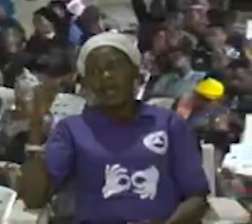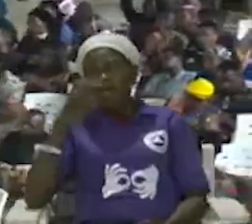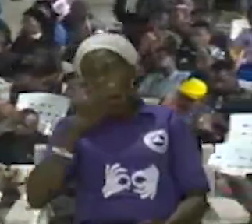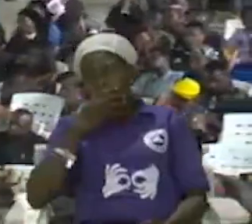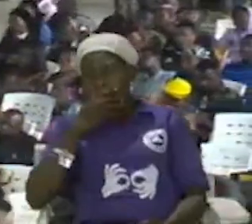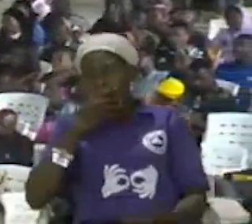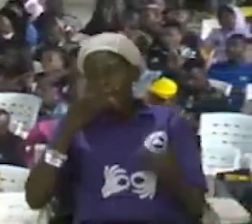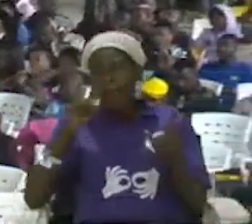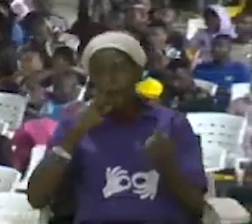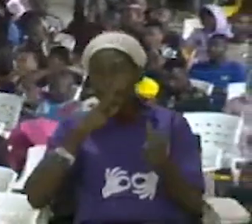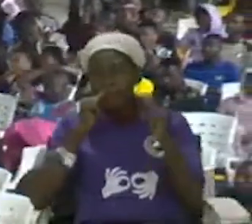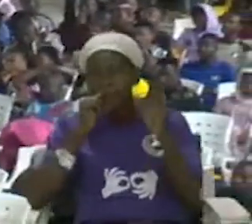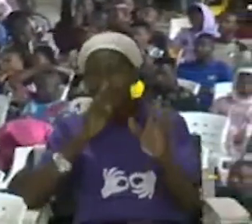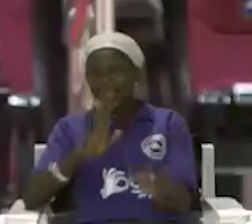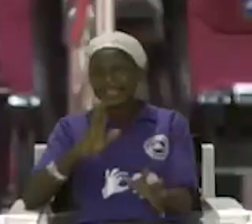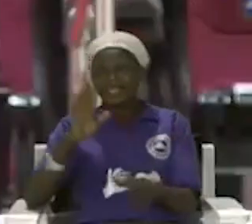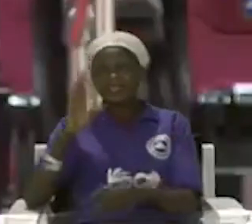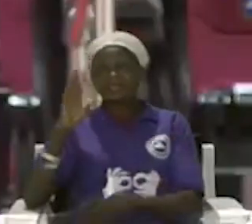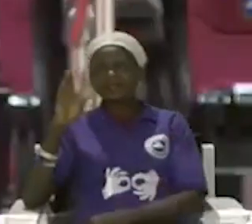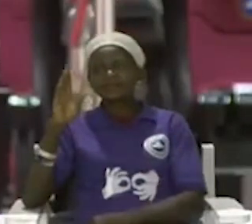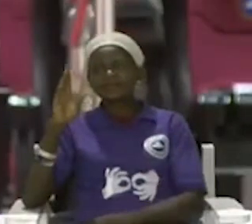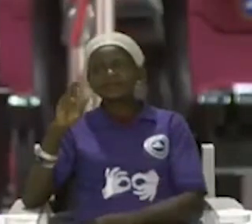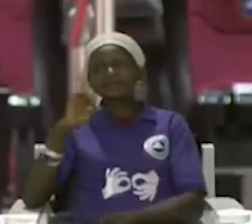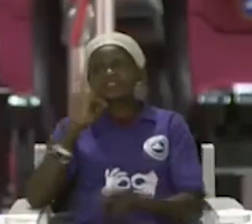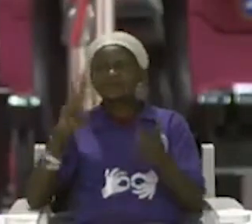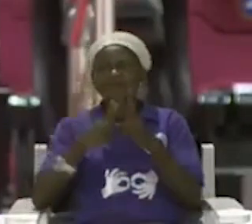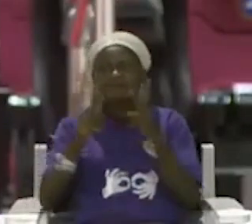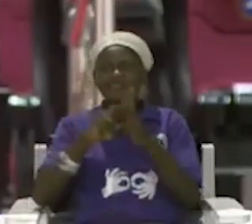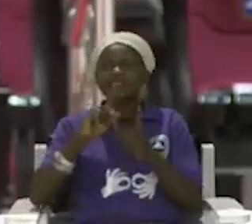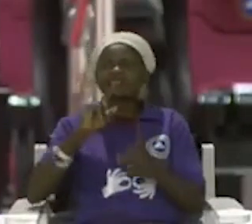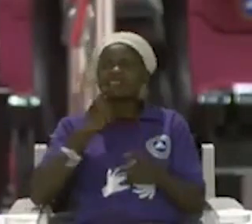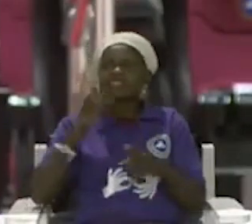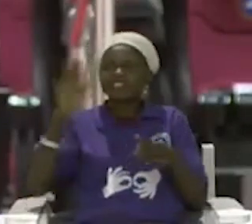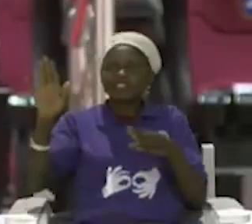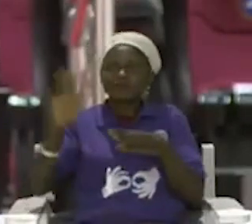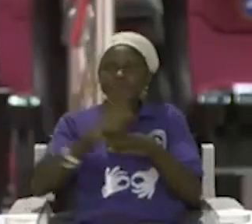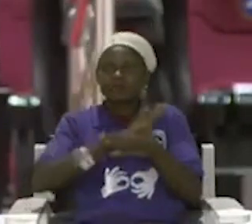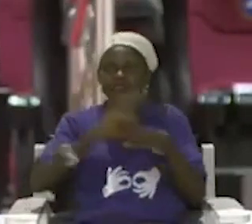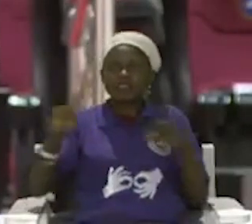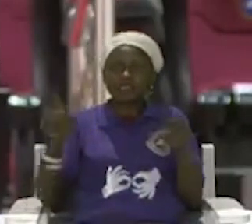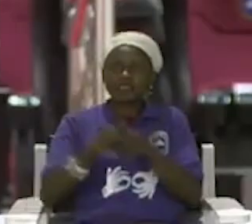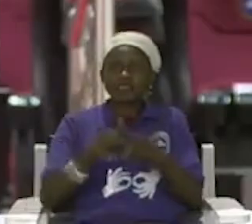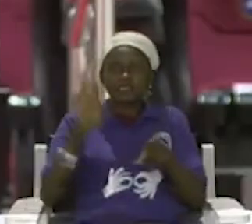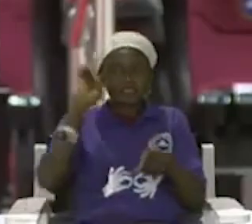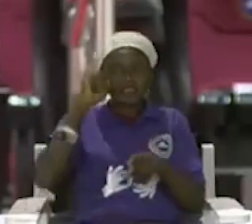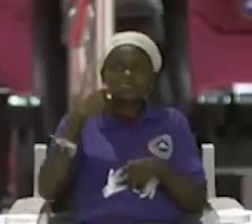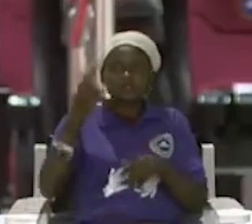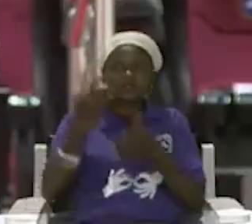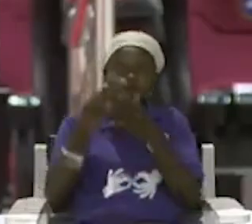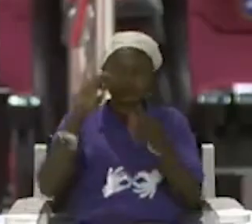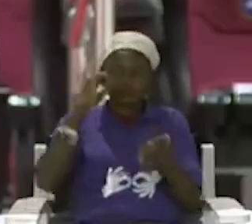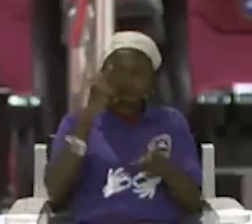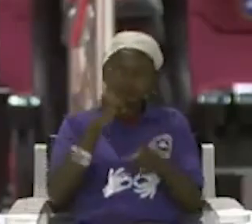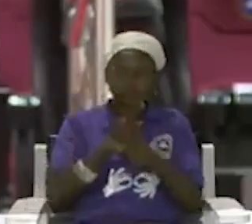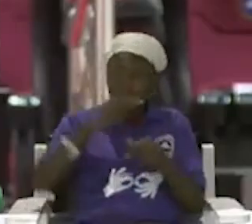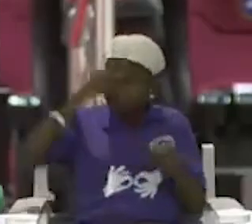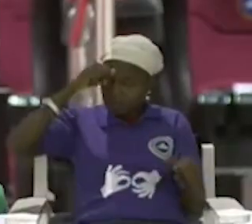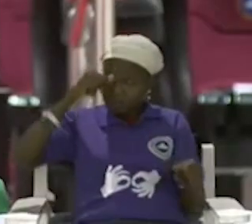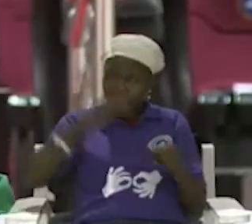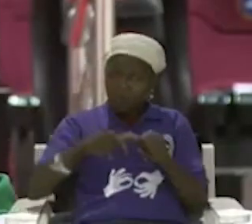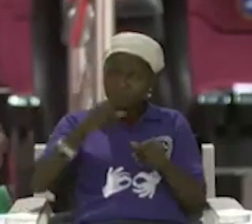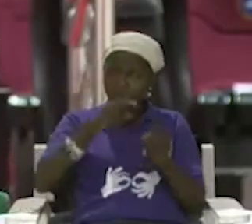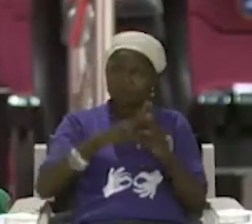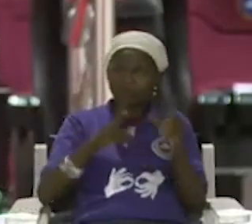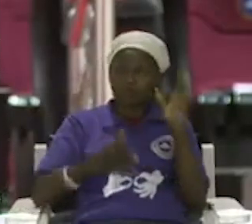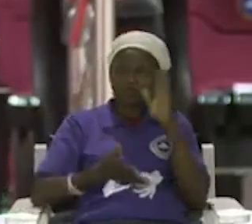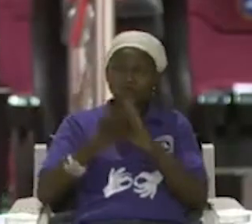Now, be blessed, it's a very serious business, as I've already told you before. I will just remind you very